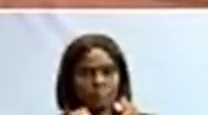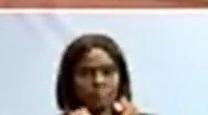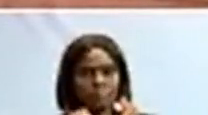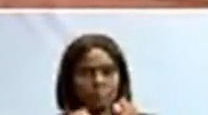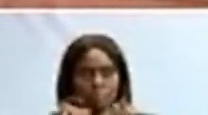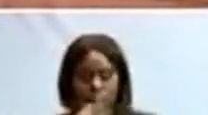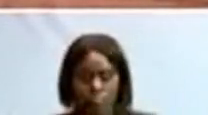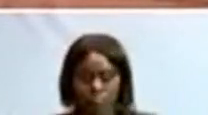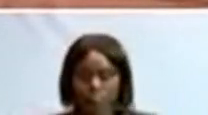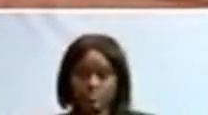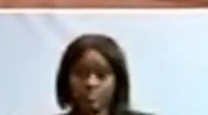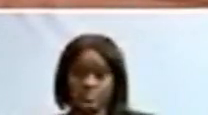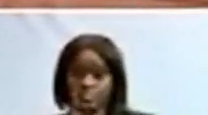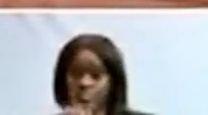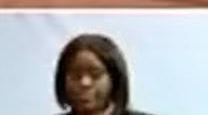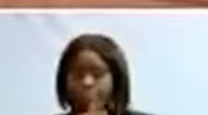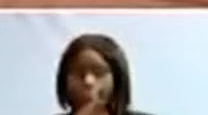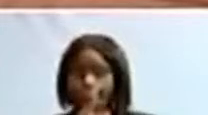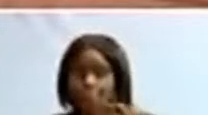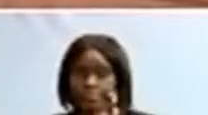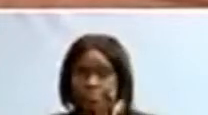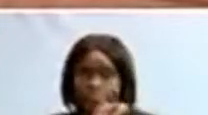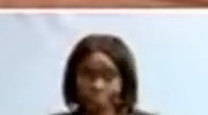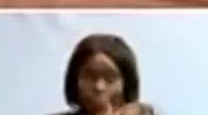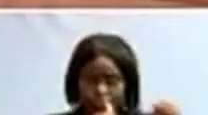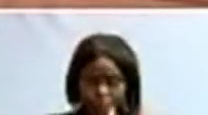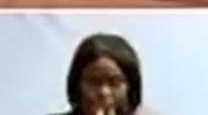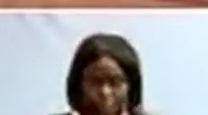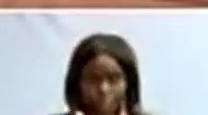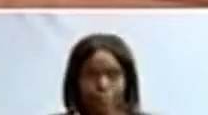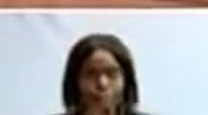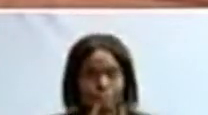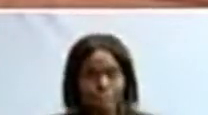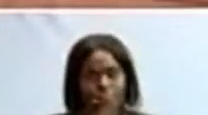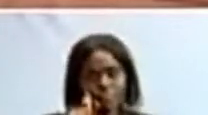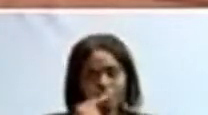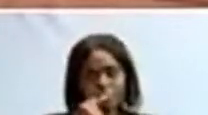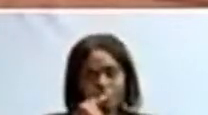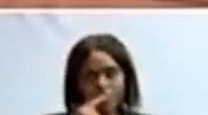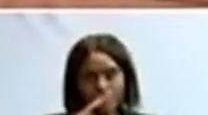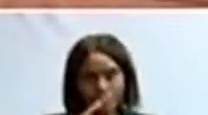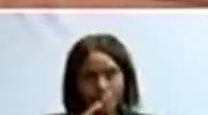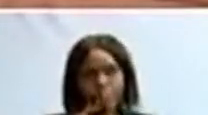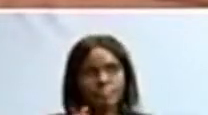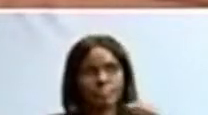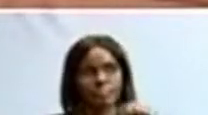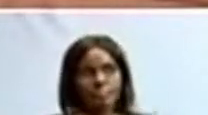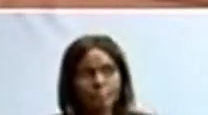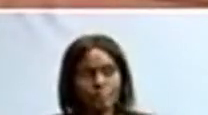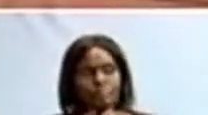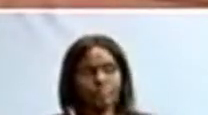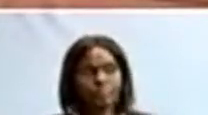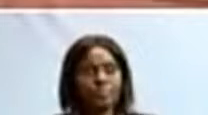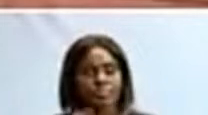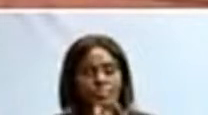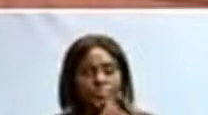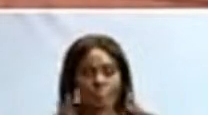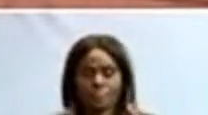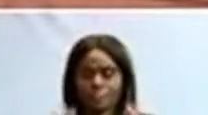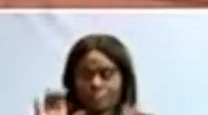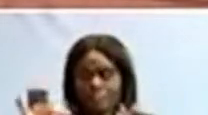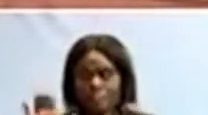They've written actually through the action taken. They are saying management has since located